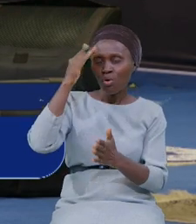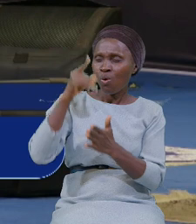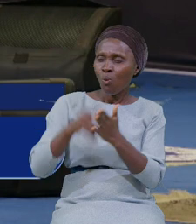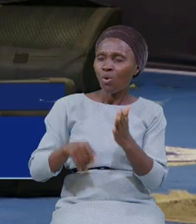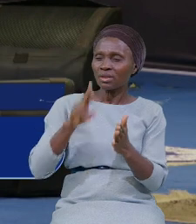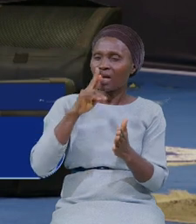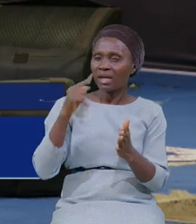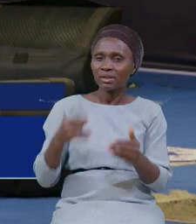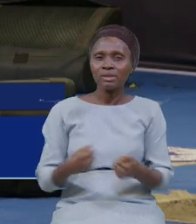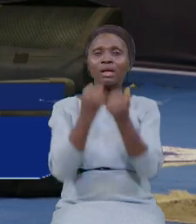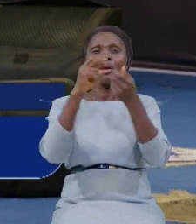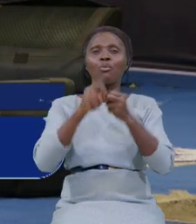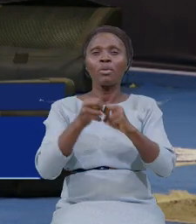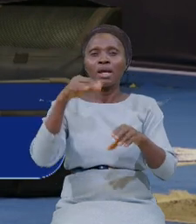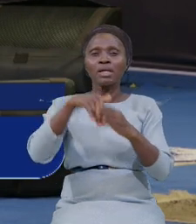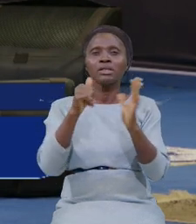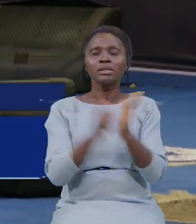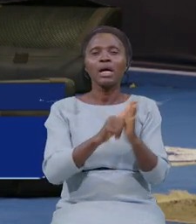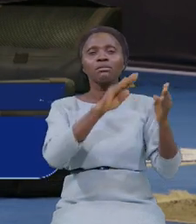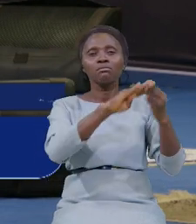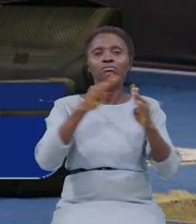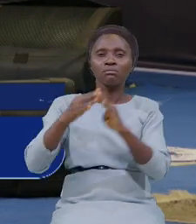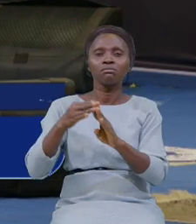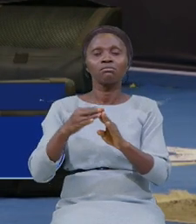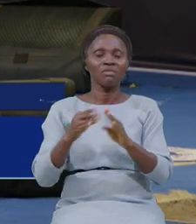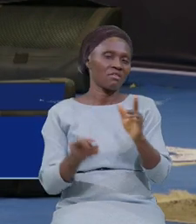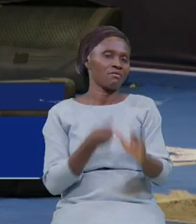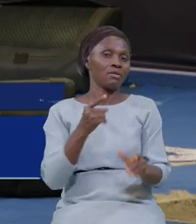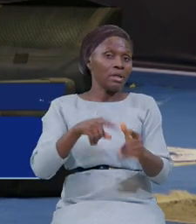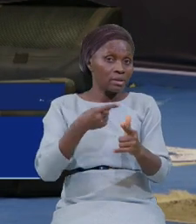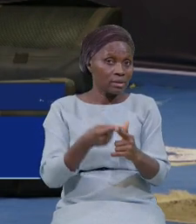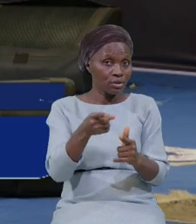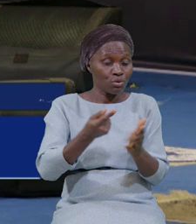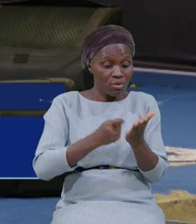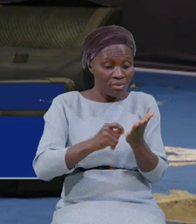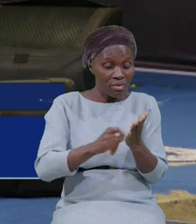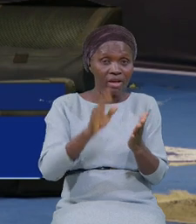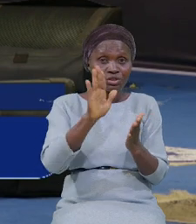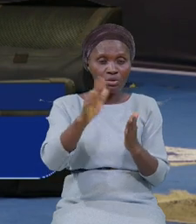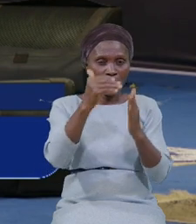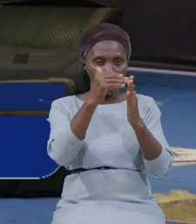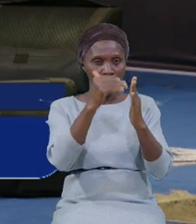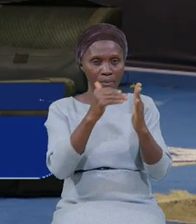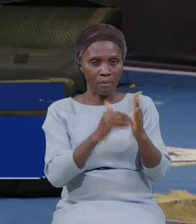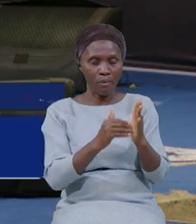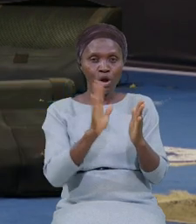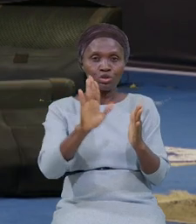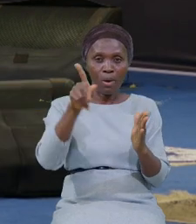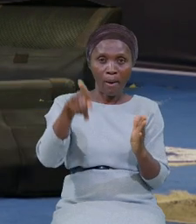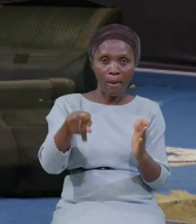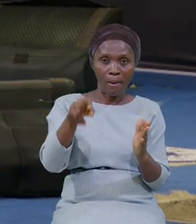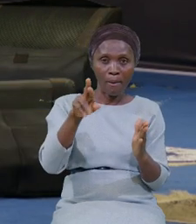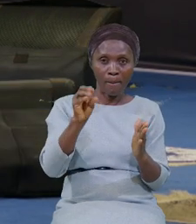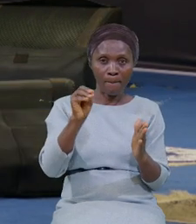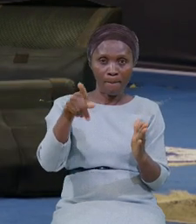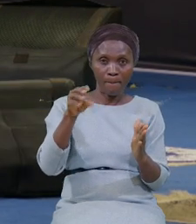in that community. And you write your proposal in such a way you don't